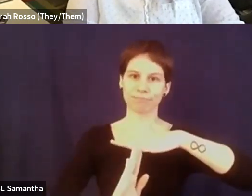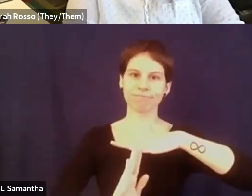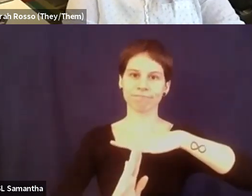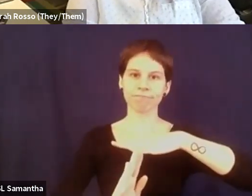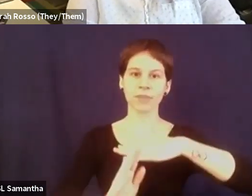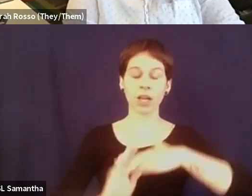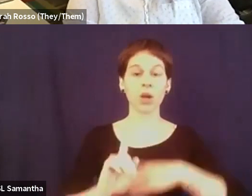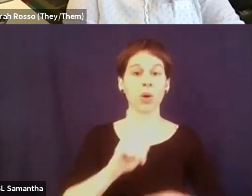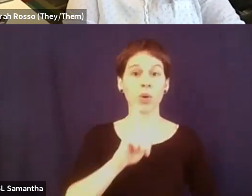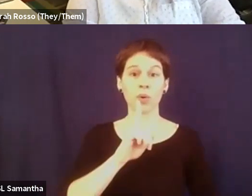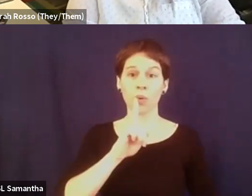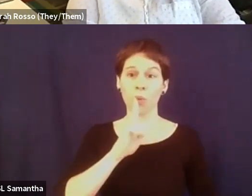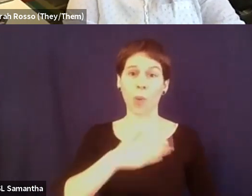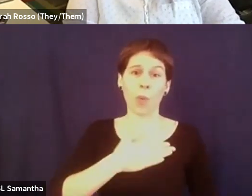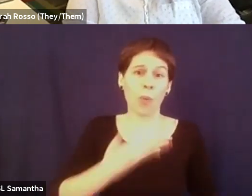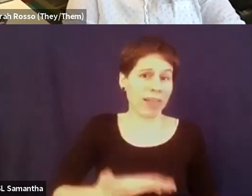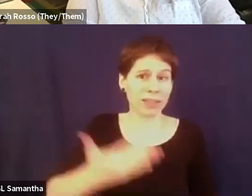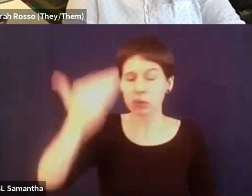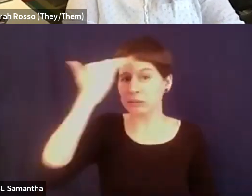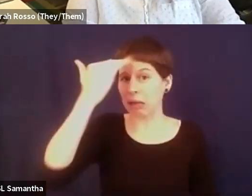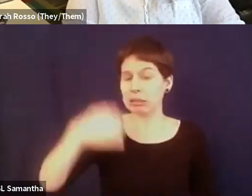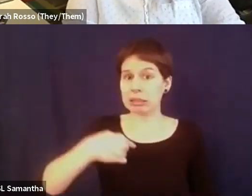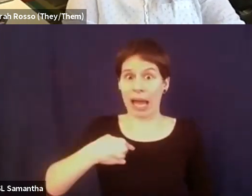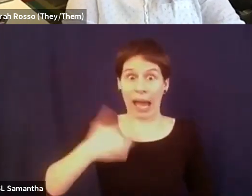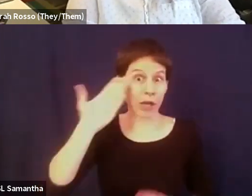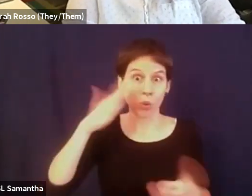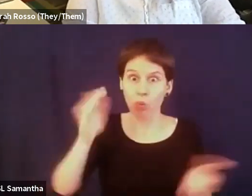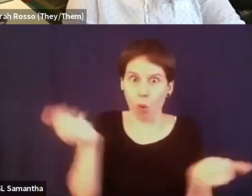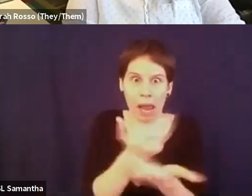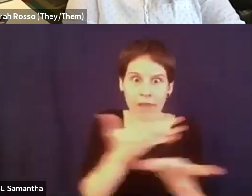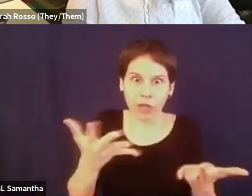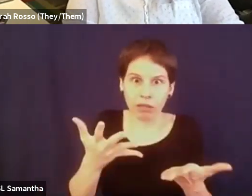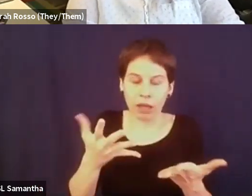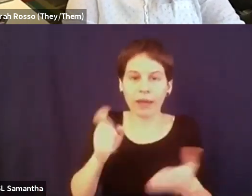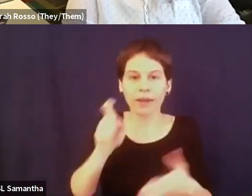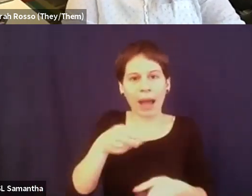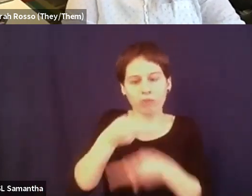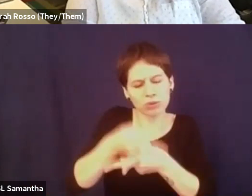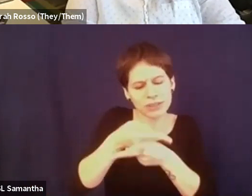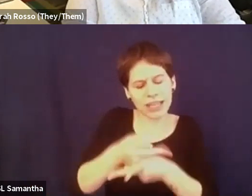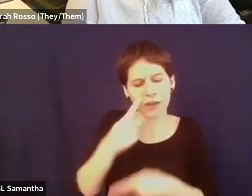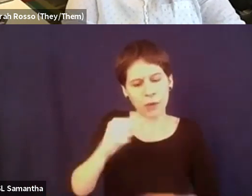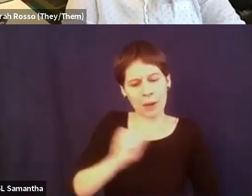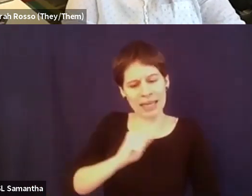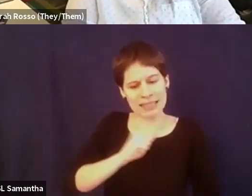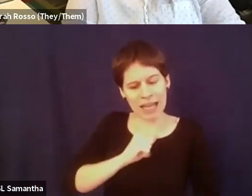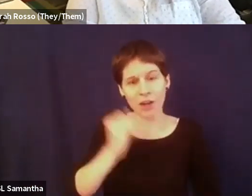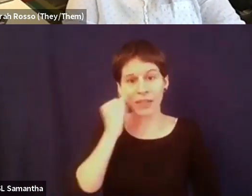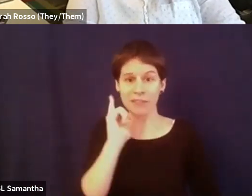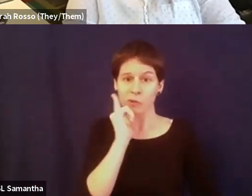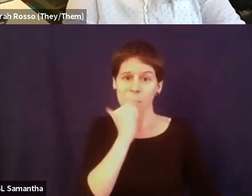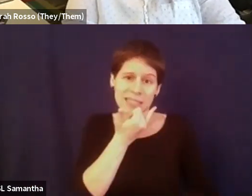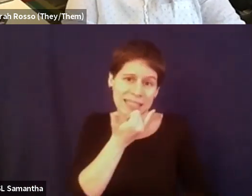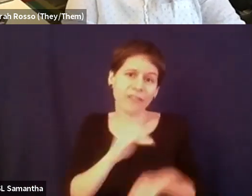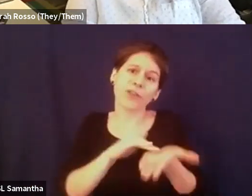to acknowledge that you don't know everything. You have to be willing to be gentle with yourself and forgive when you make a mistake, not only yourself, but